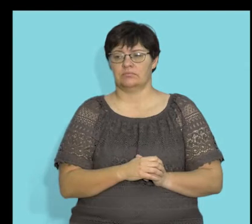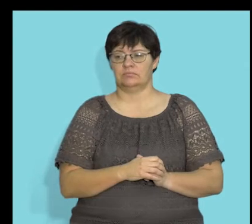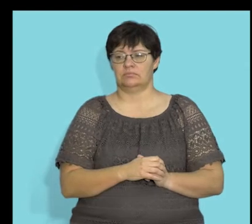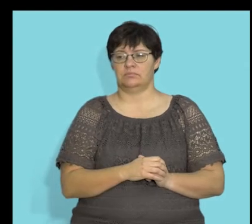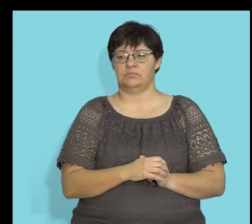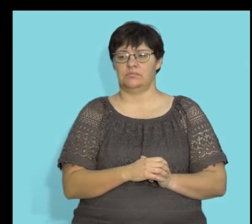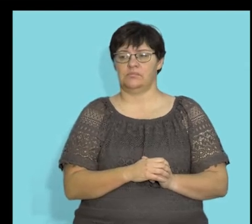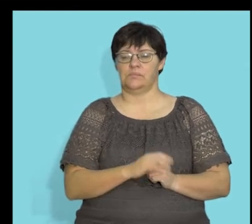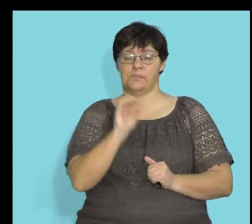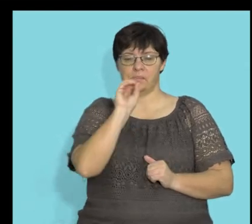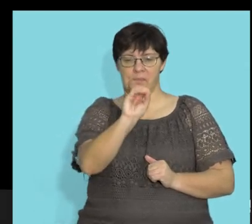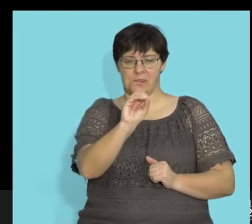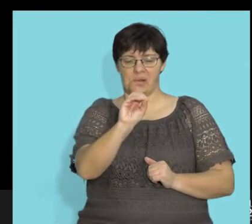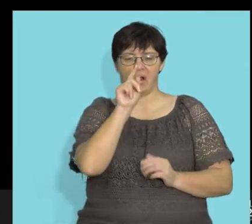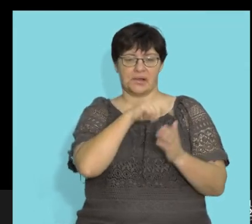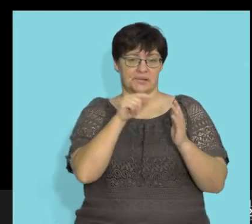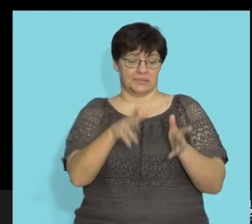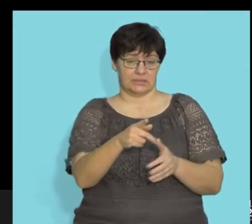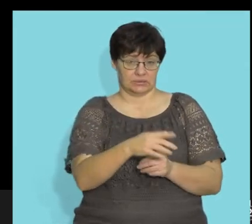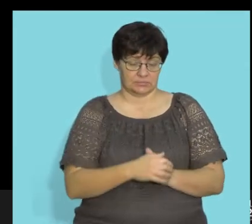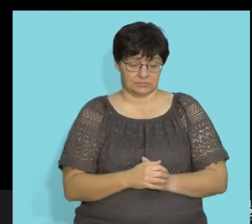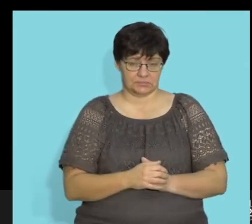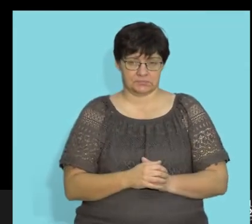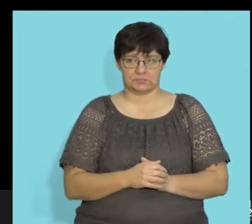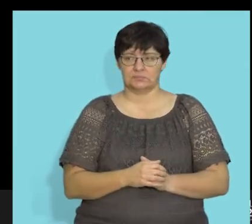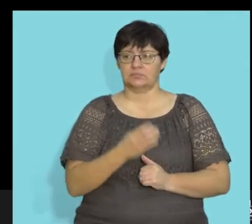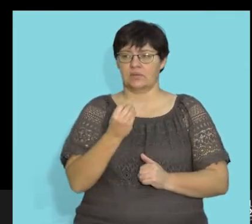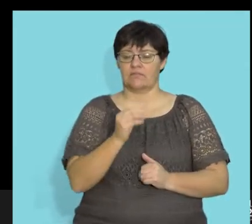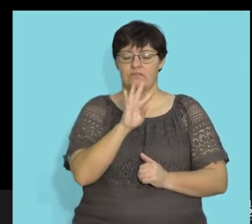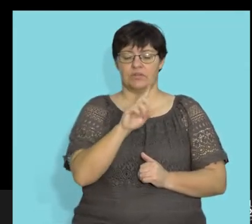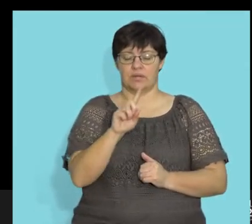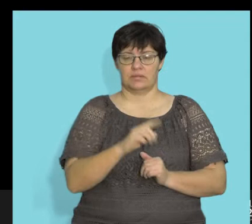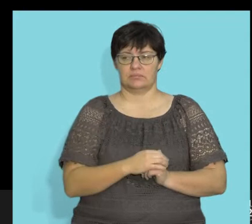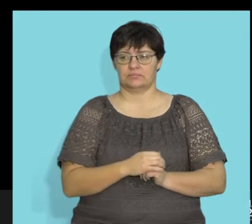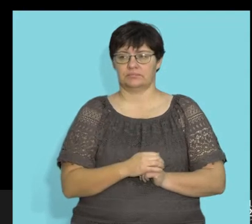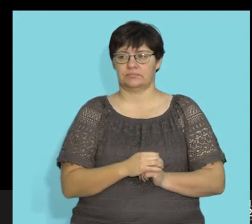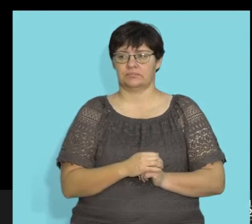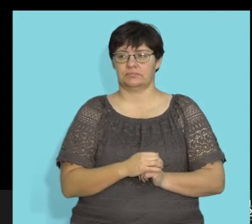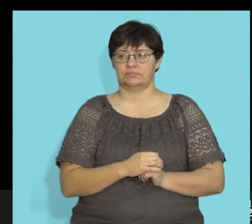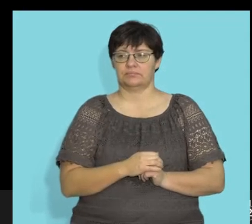all into the calculator. So we're going to have 41 over 2